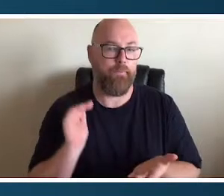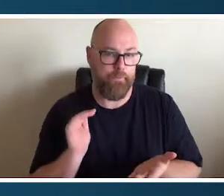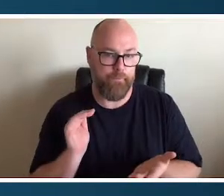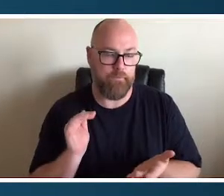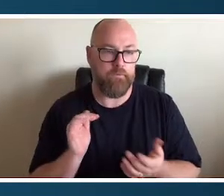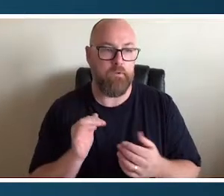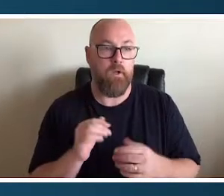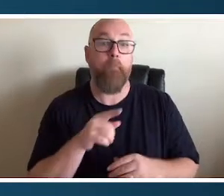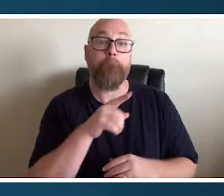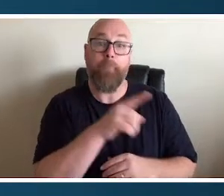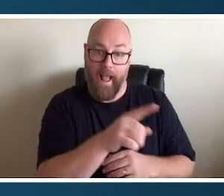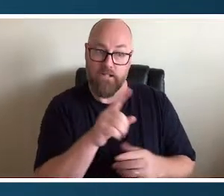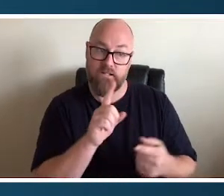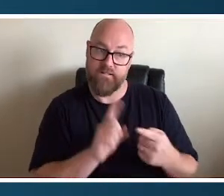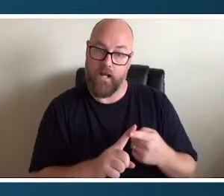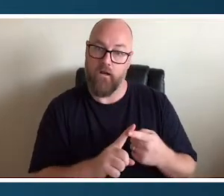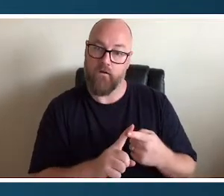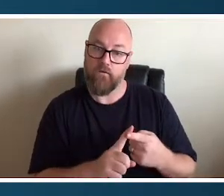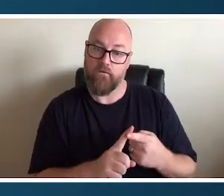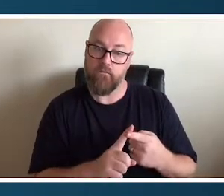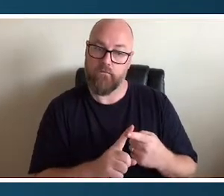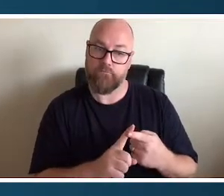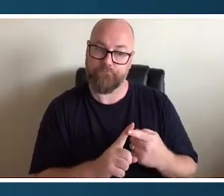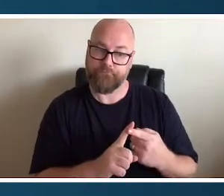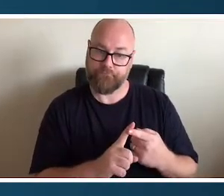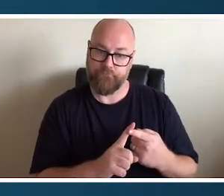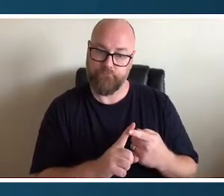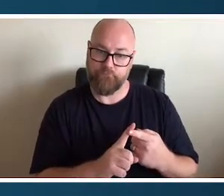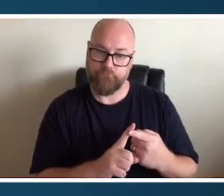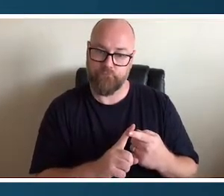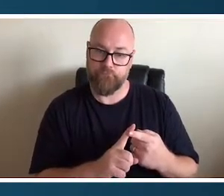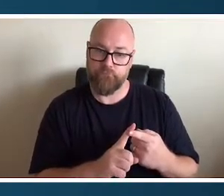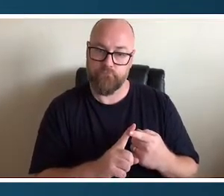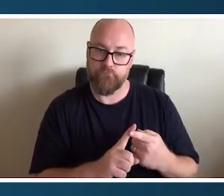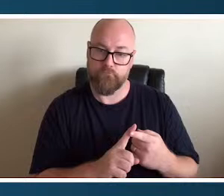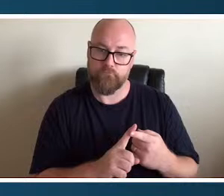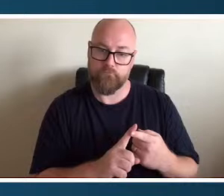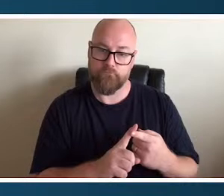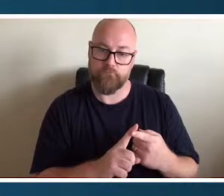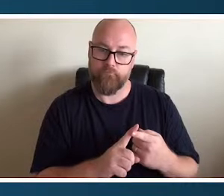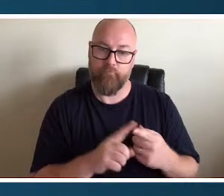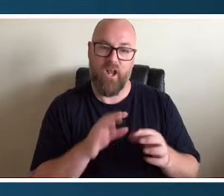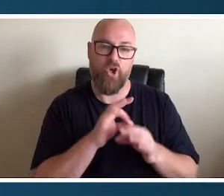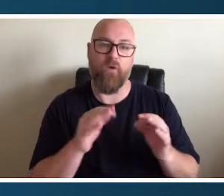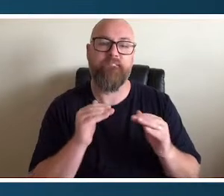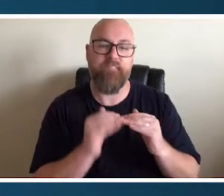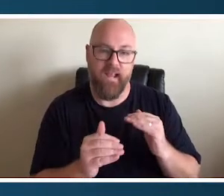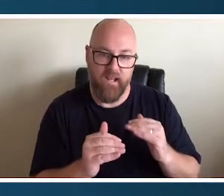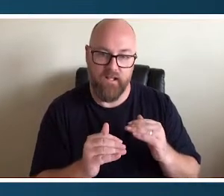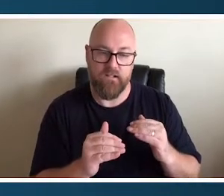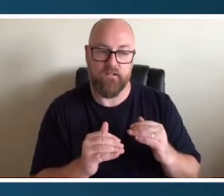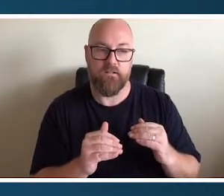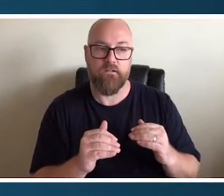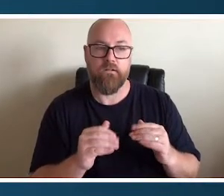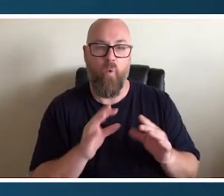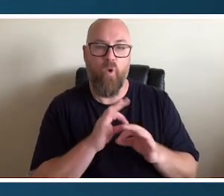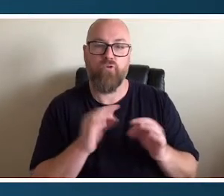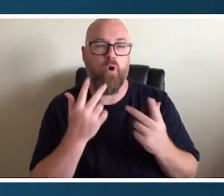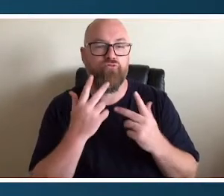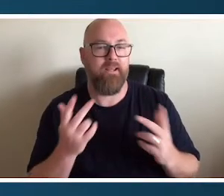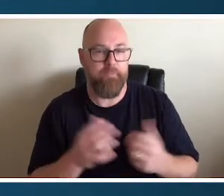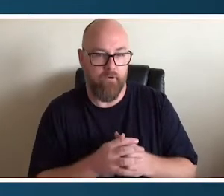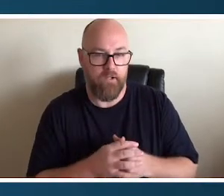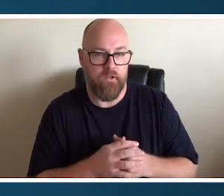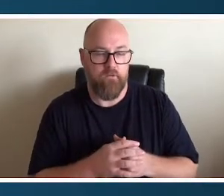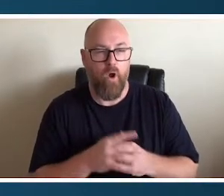but consider that the deduction that they are being paying is excessive or unfair or intransparent. So on average, about half